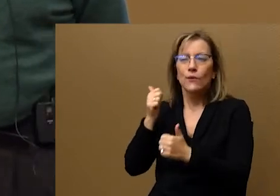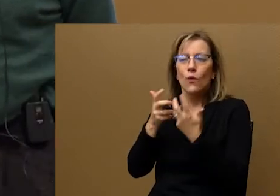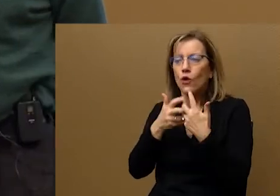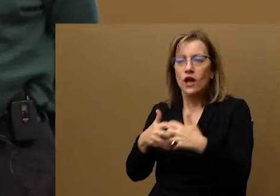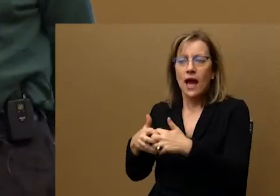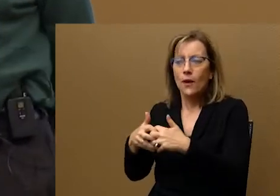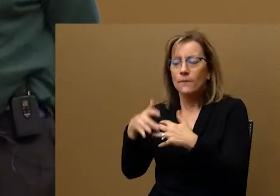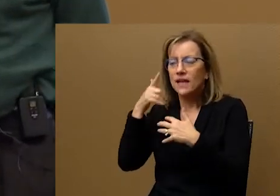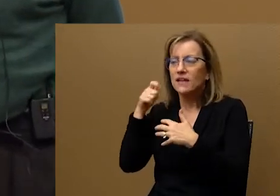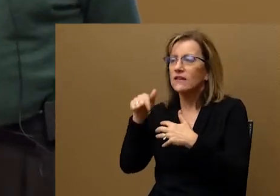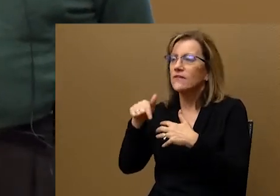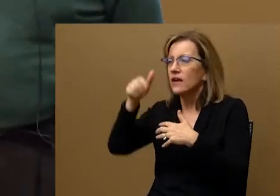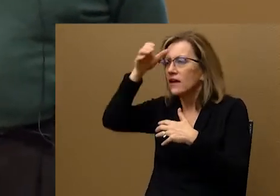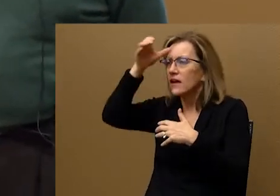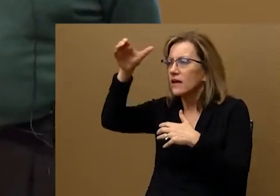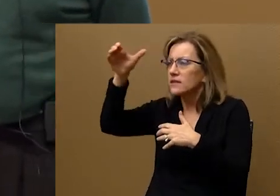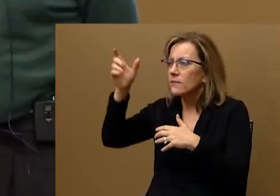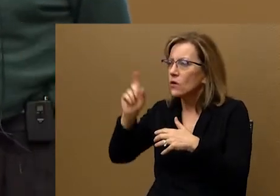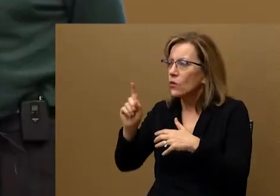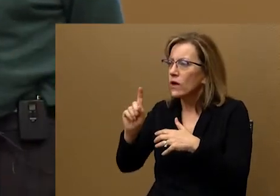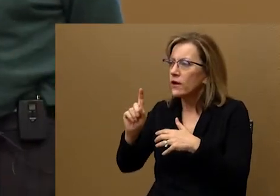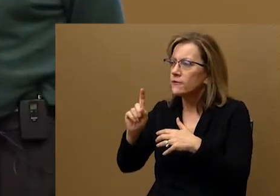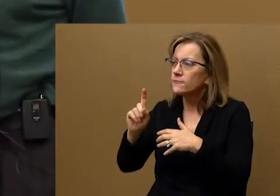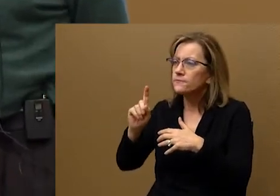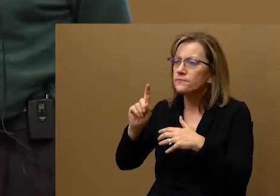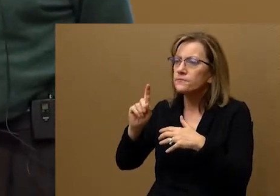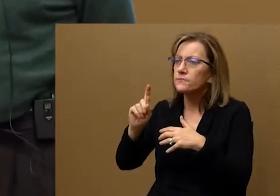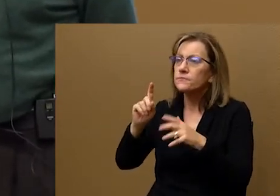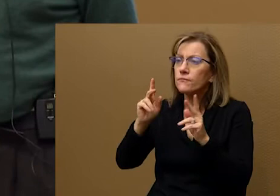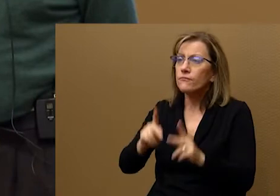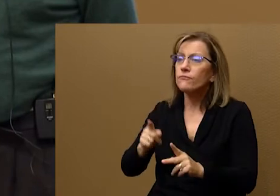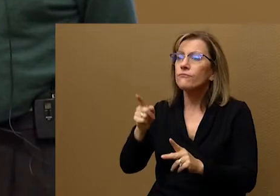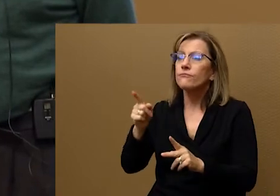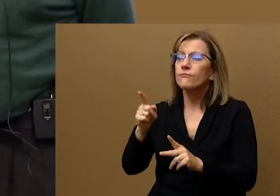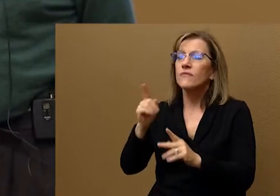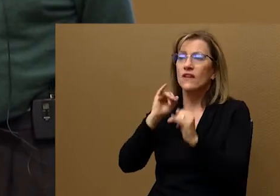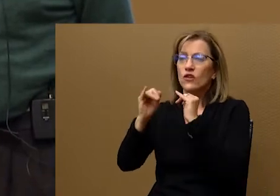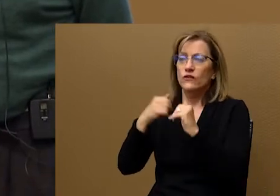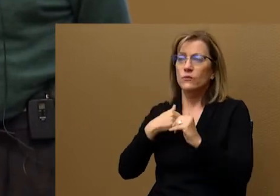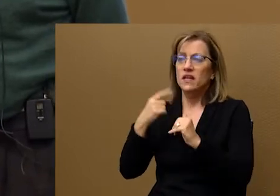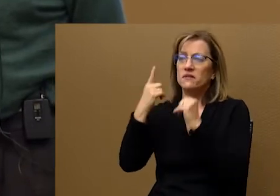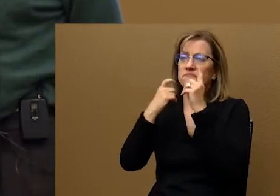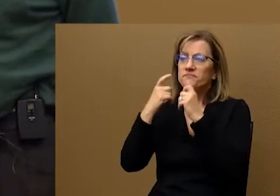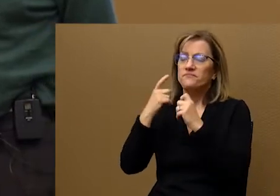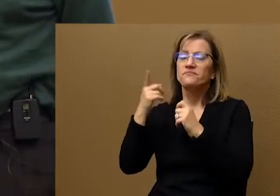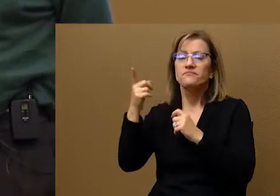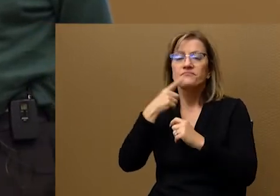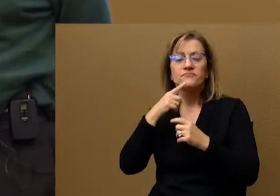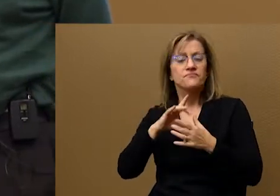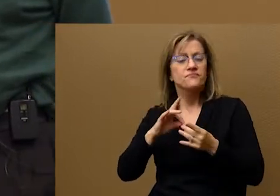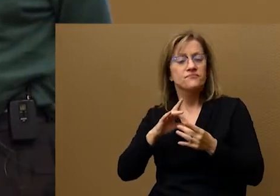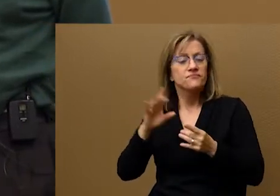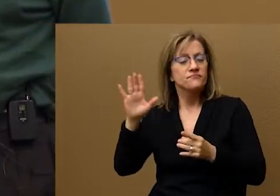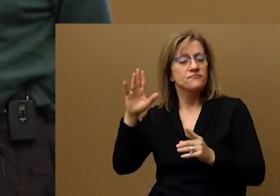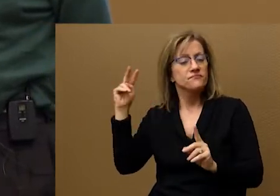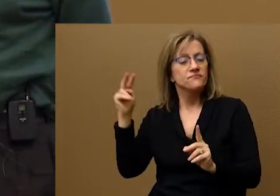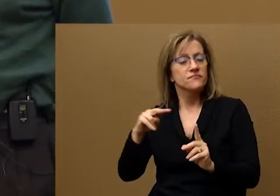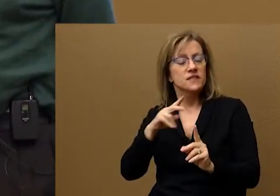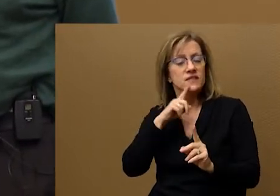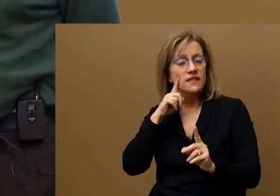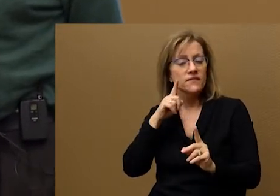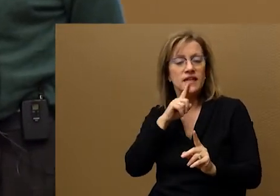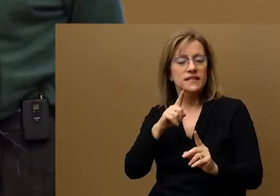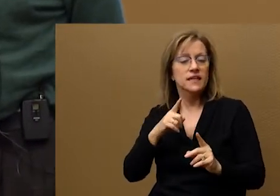out because of this concept where the person who was interviewing me said to me that they